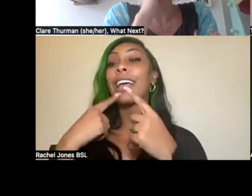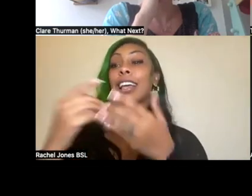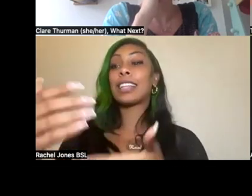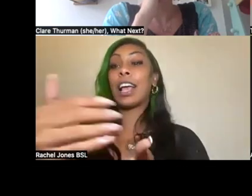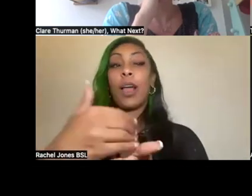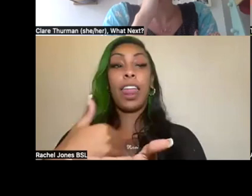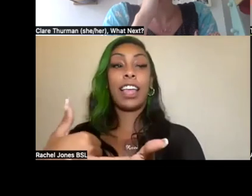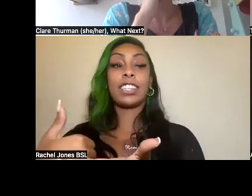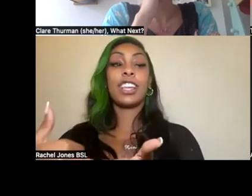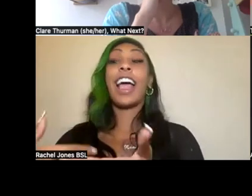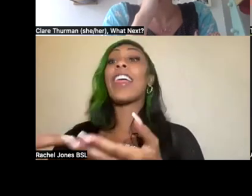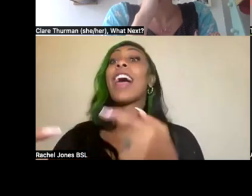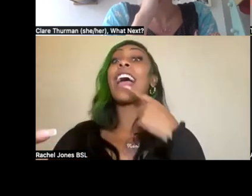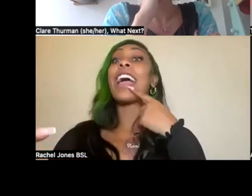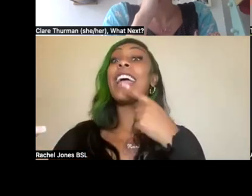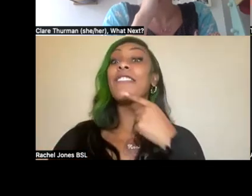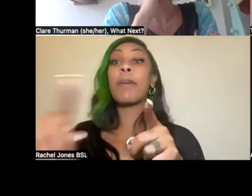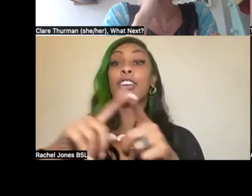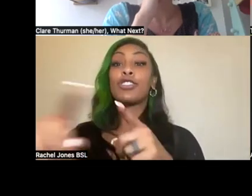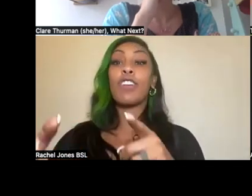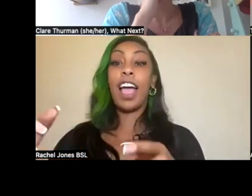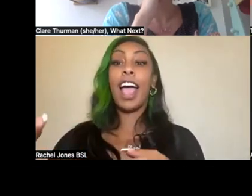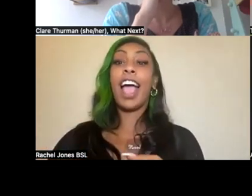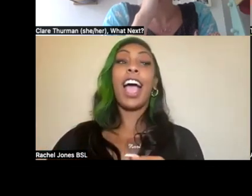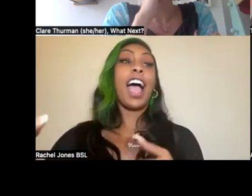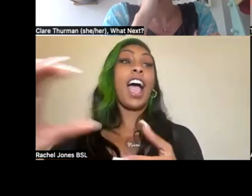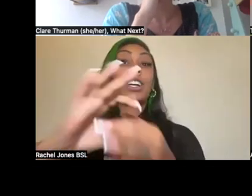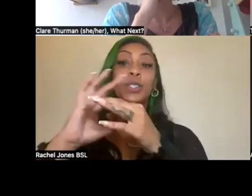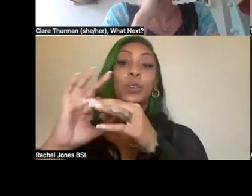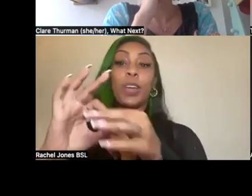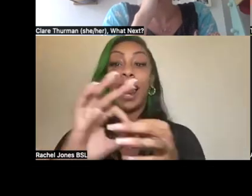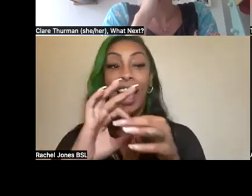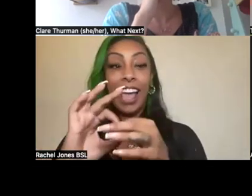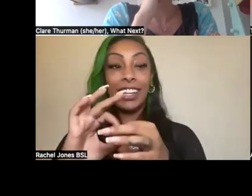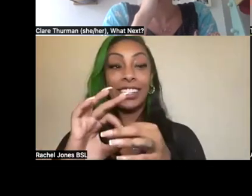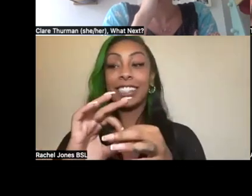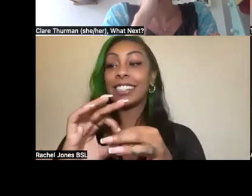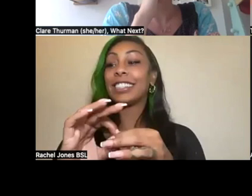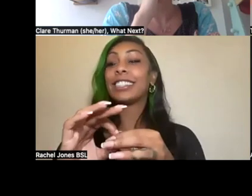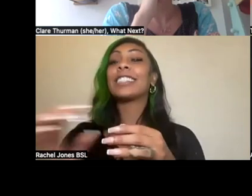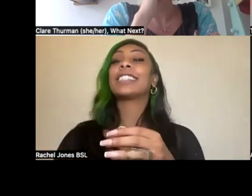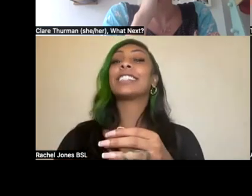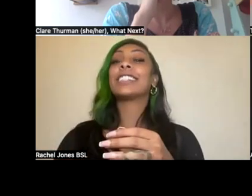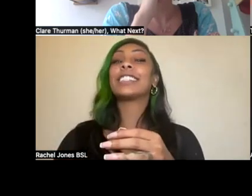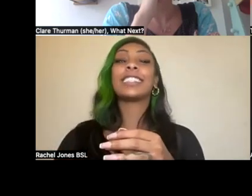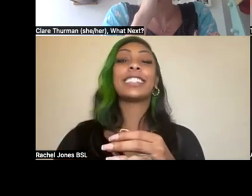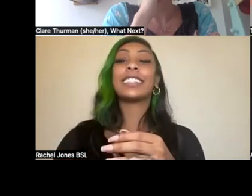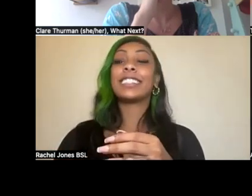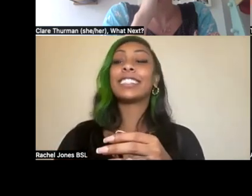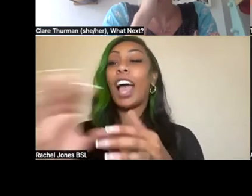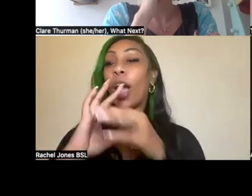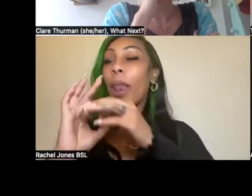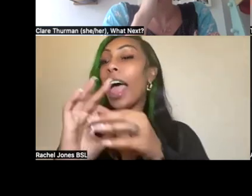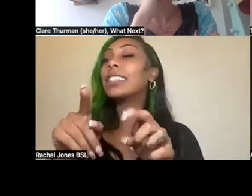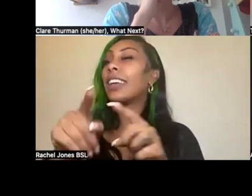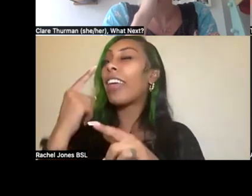that information that we're trying to collect is also mechanisms for change. But there is a lot of data already like collected. And I think,